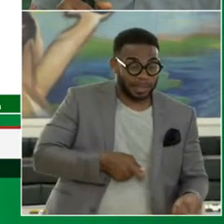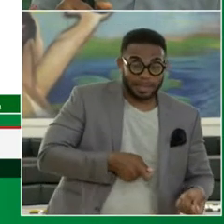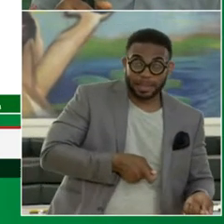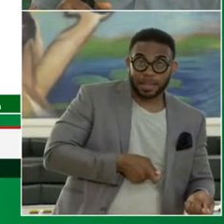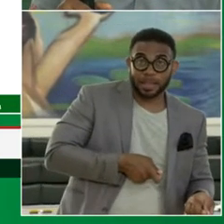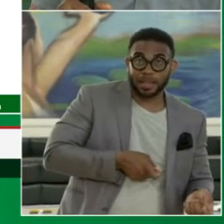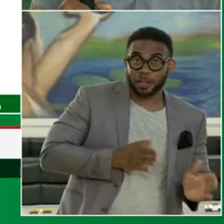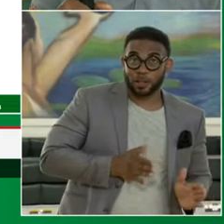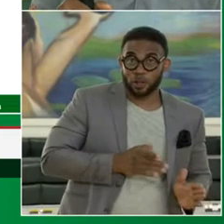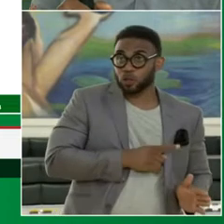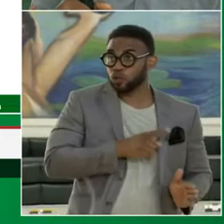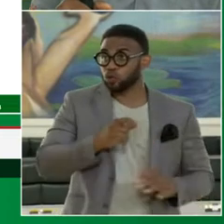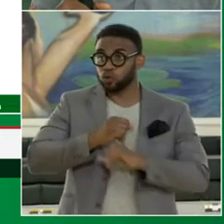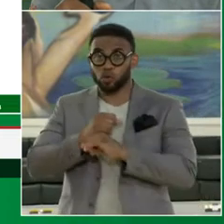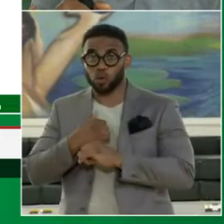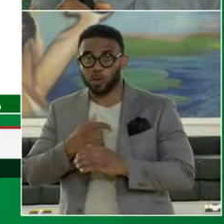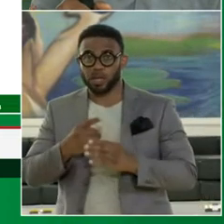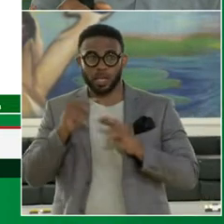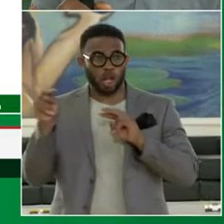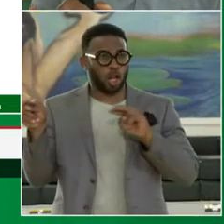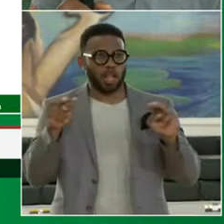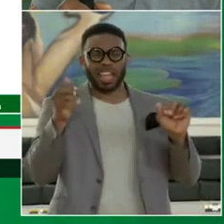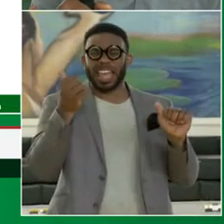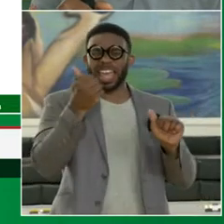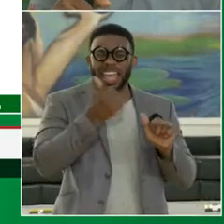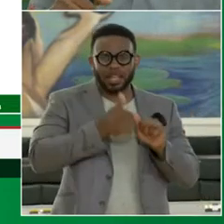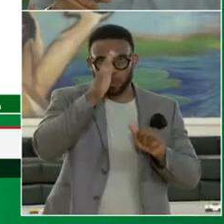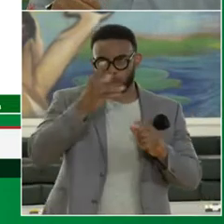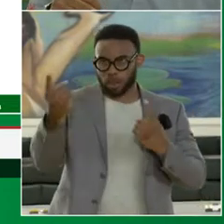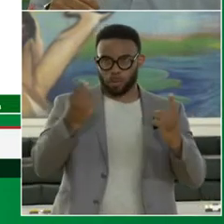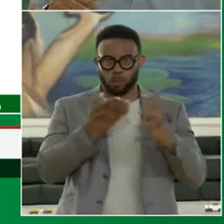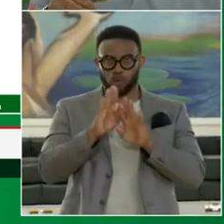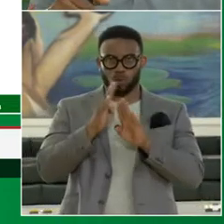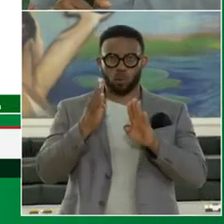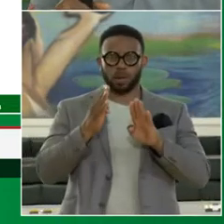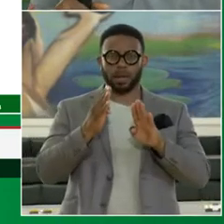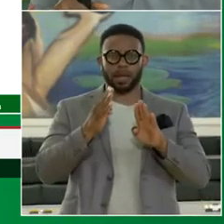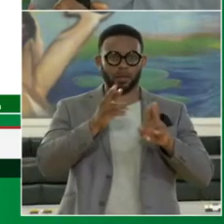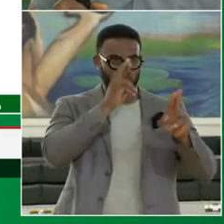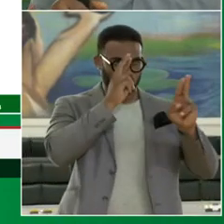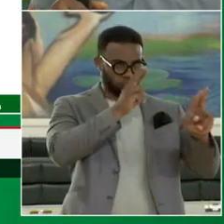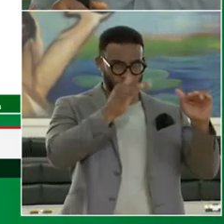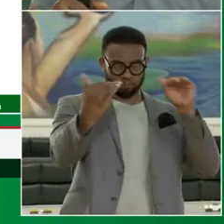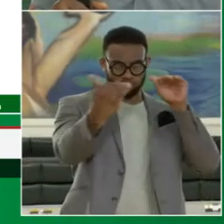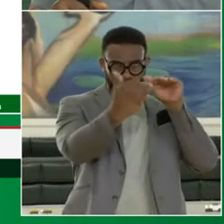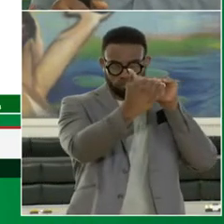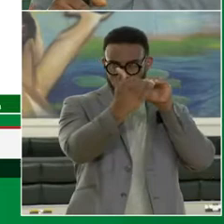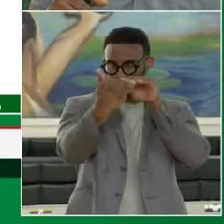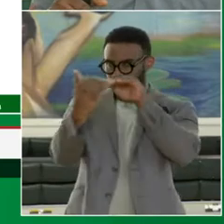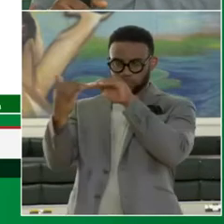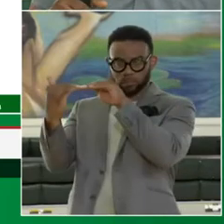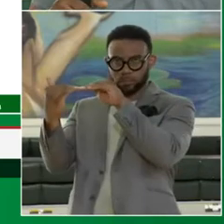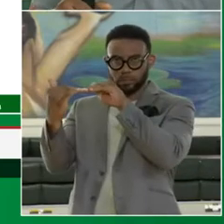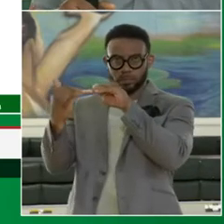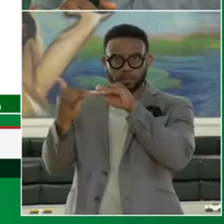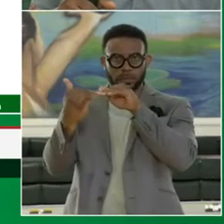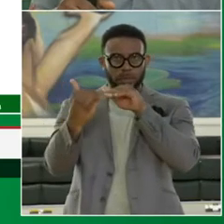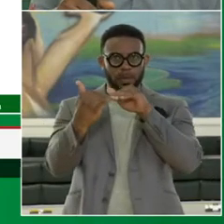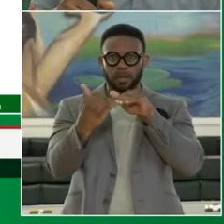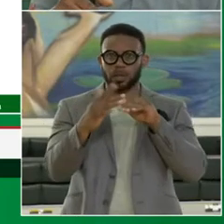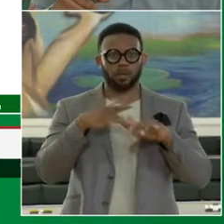we treat each guy that comes through that door with so much respect. It's an incubator, and it's conducive to their growth where they can feel